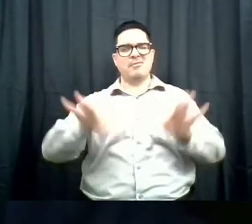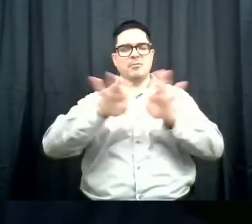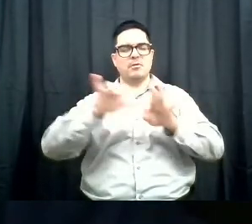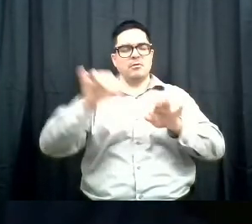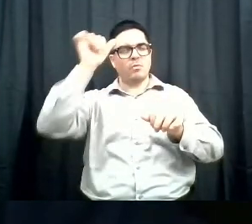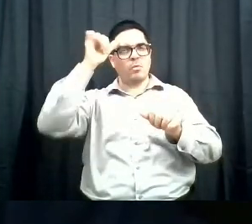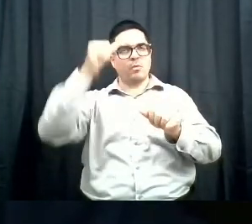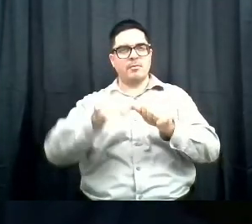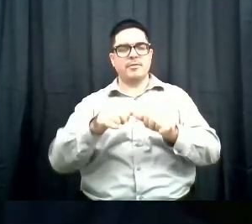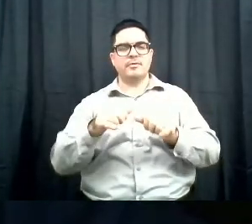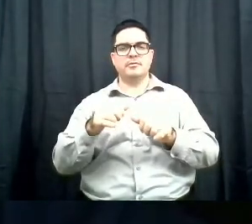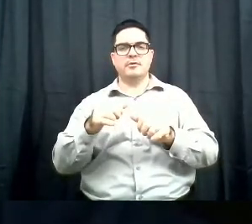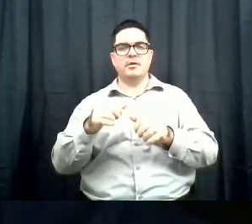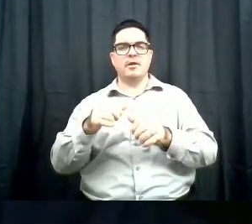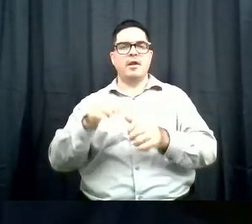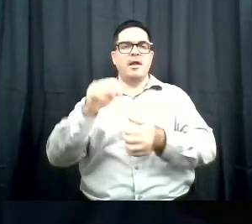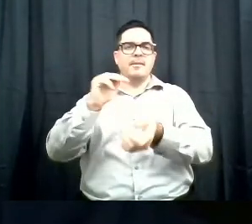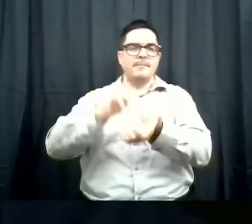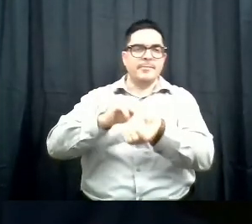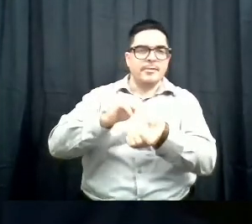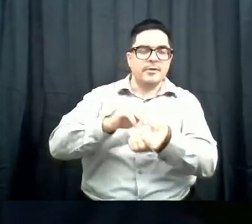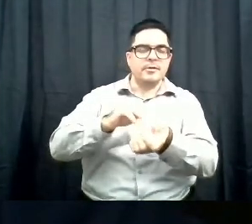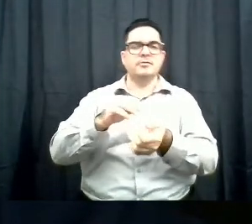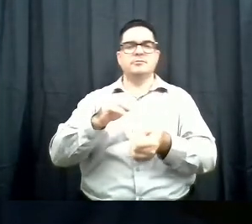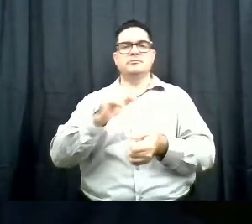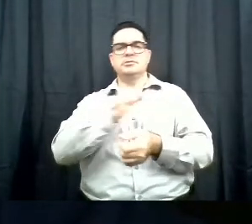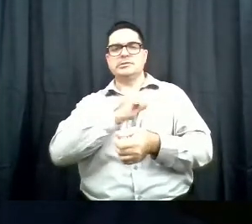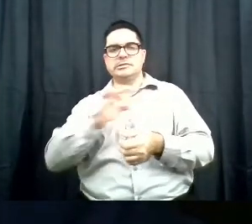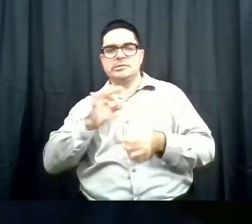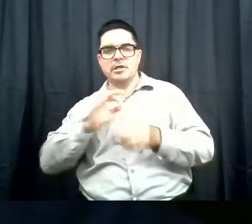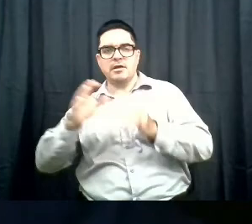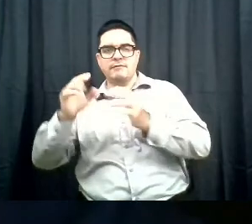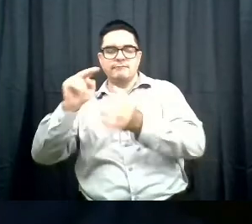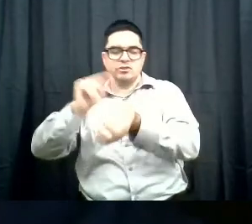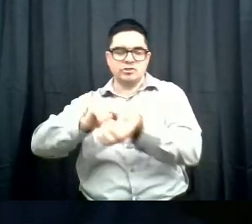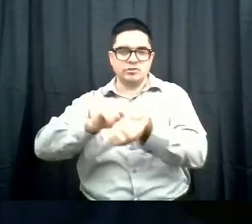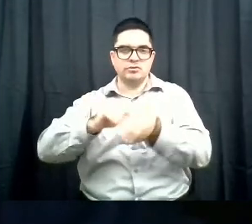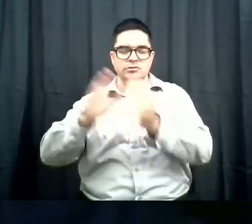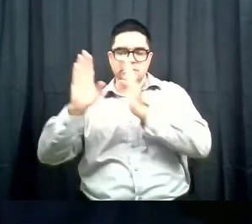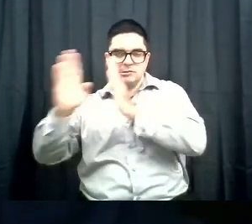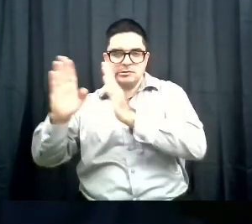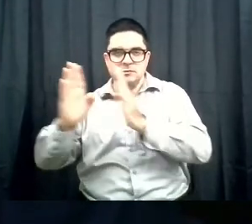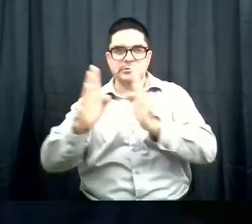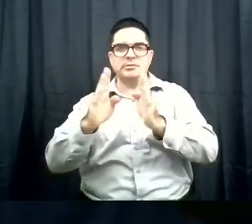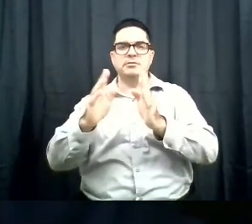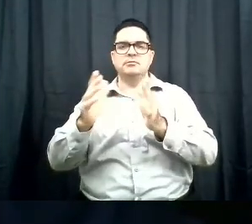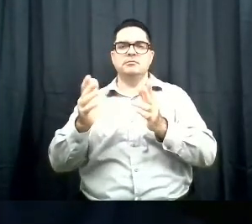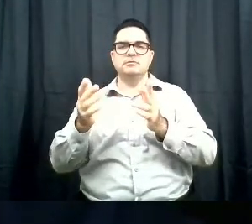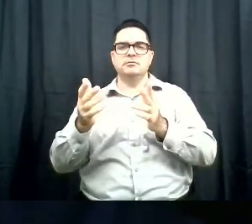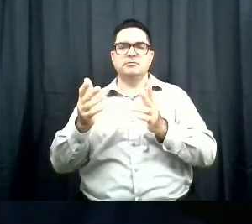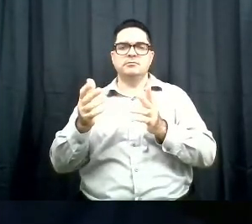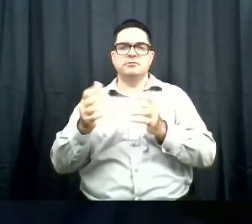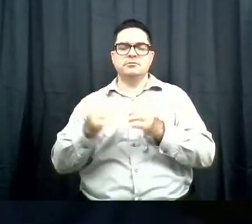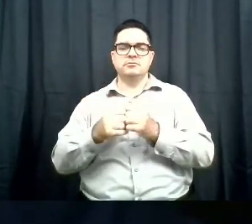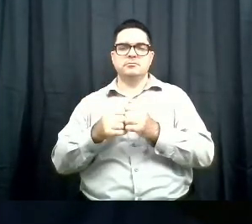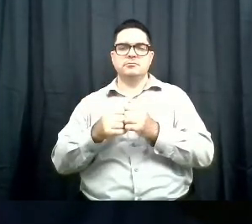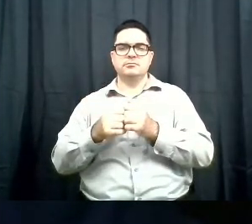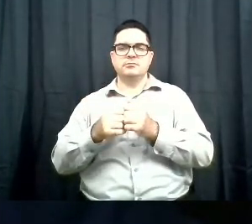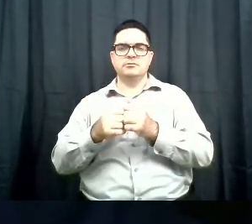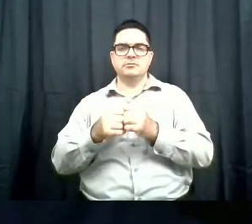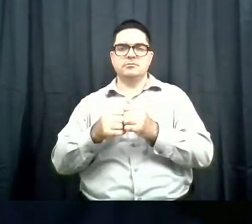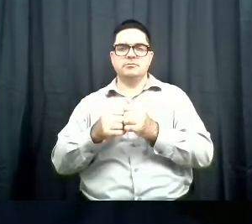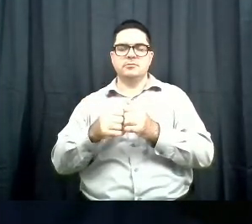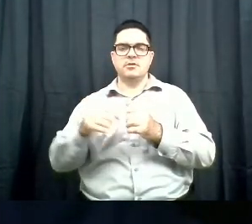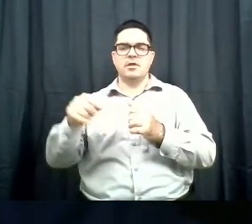is not a prize. It's not a freebie that we give public employees. It's the right that they